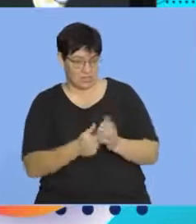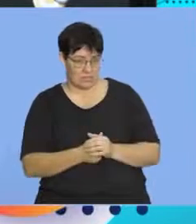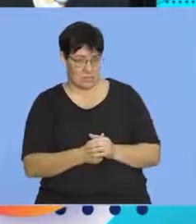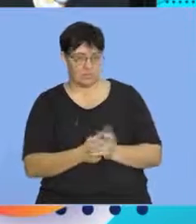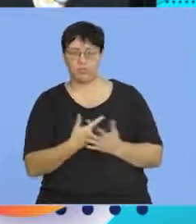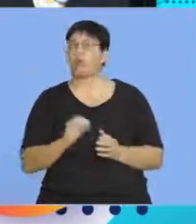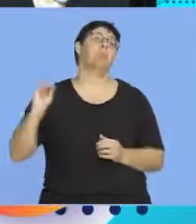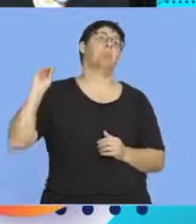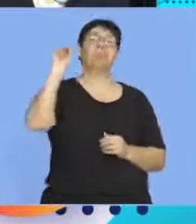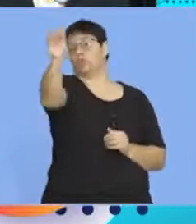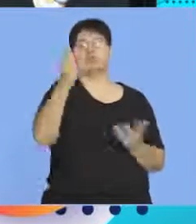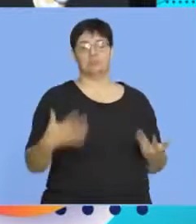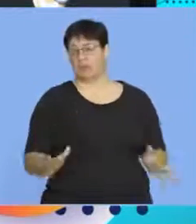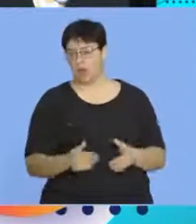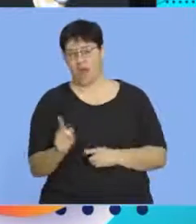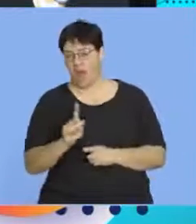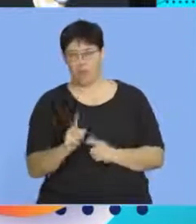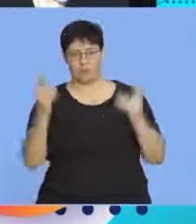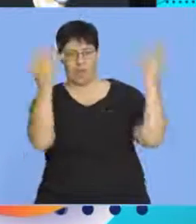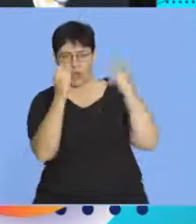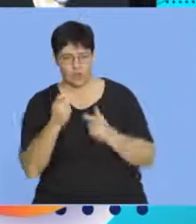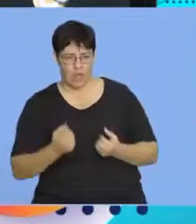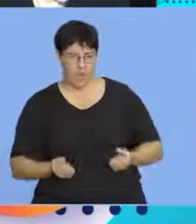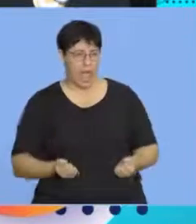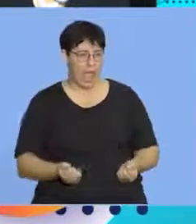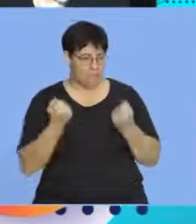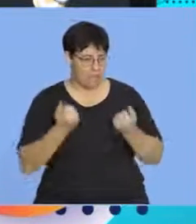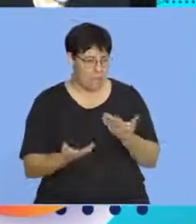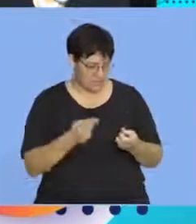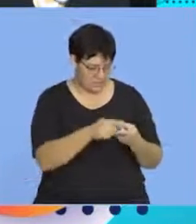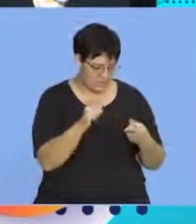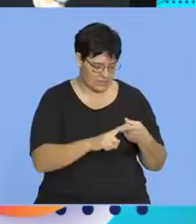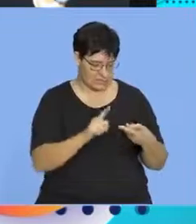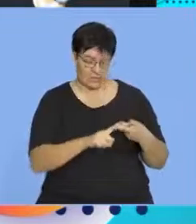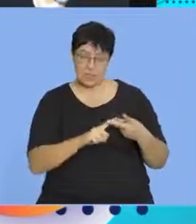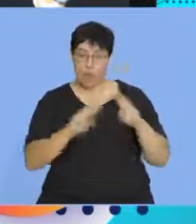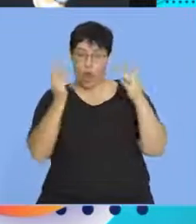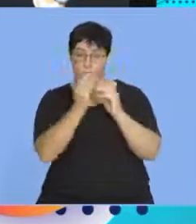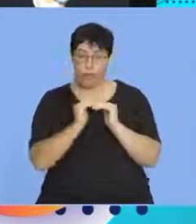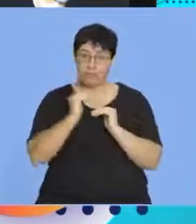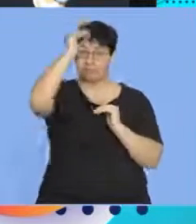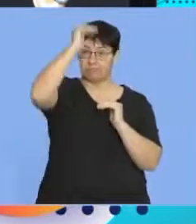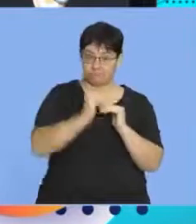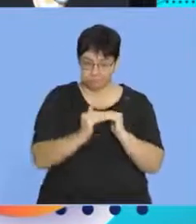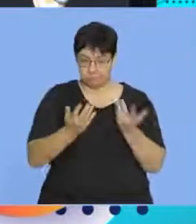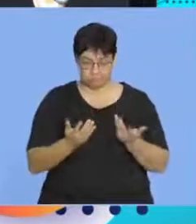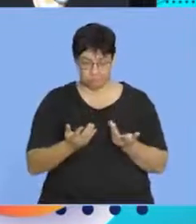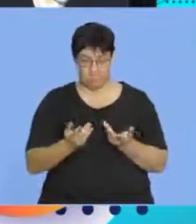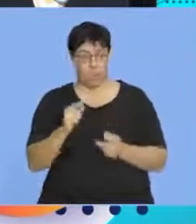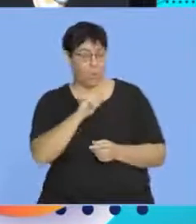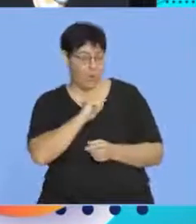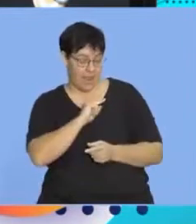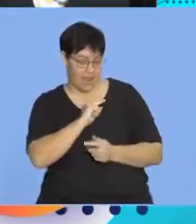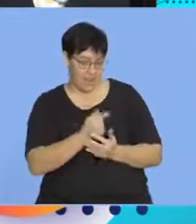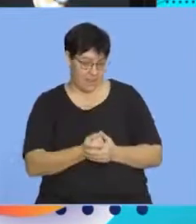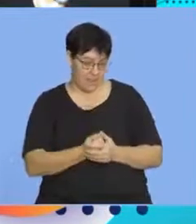not random. So they have to calculate how heavy is the satellite, how far above the Earth do we want it, because